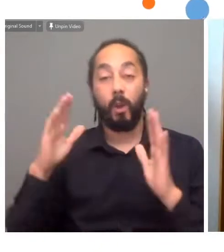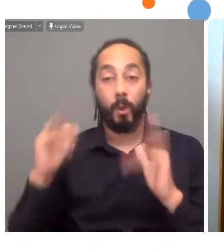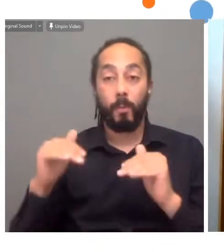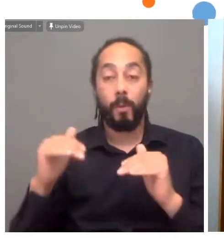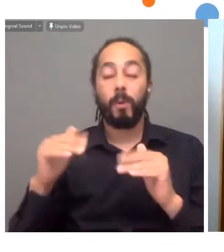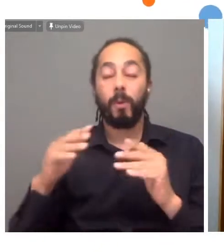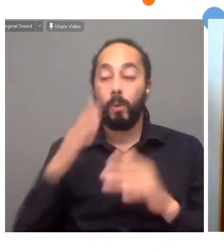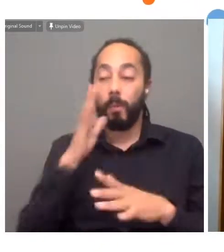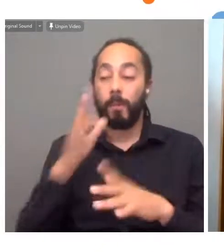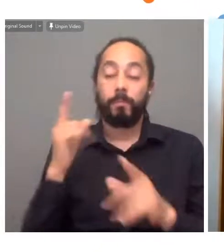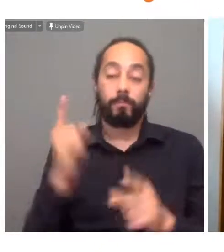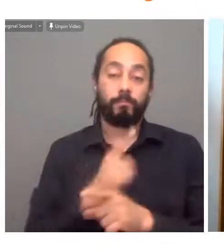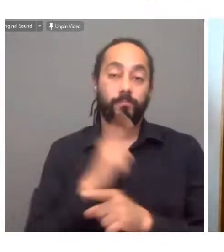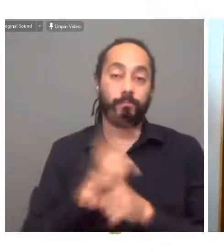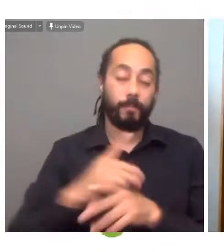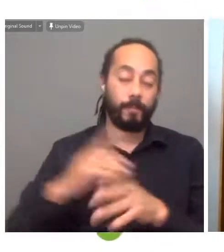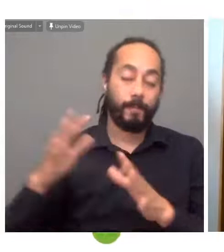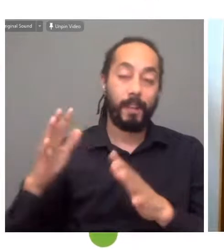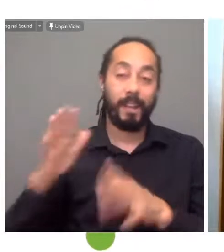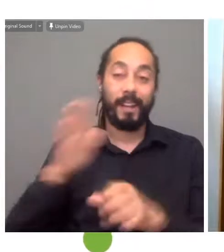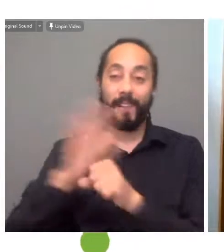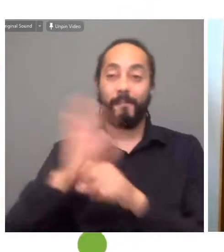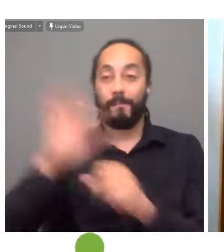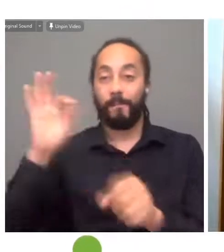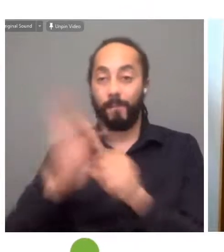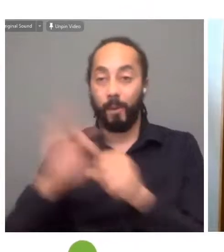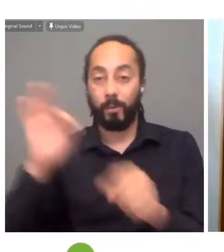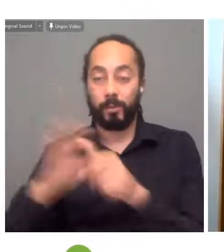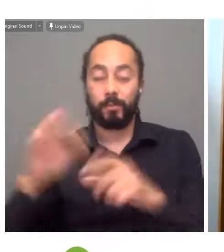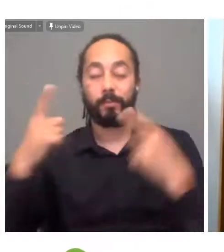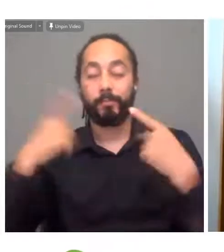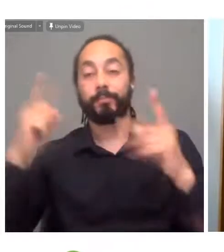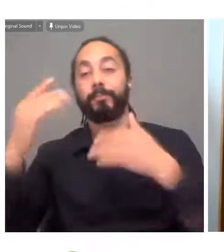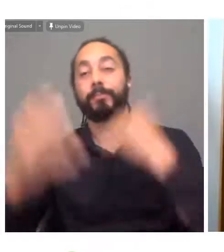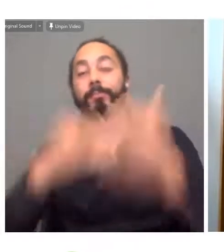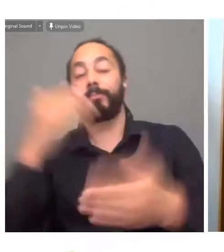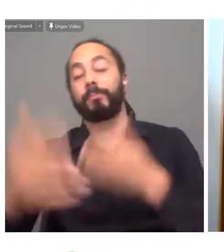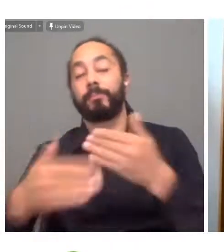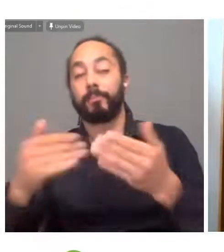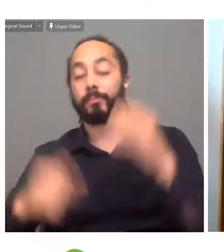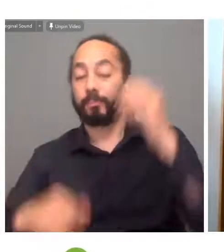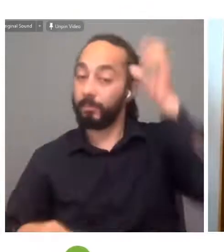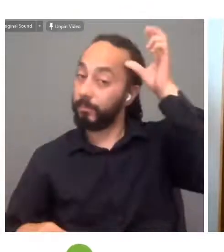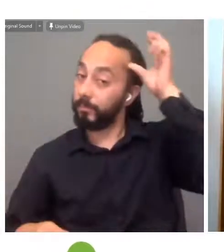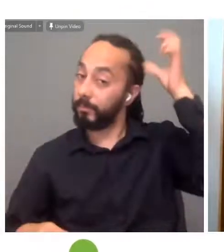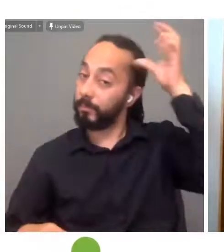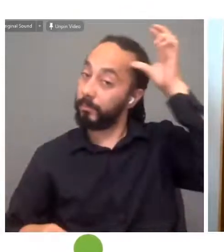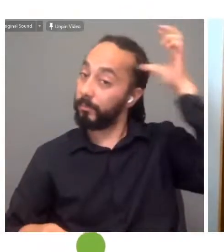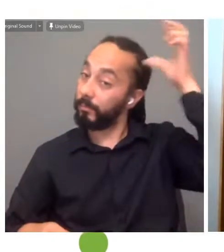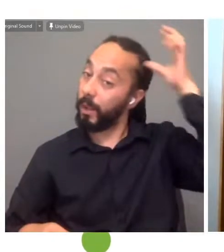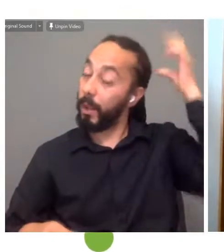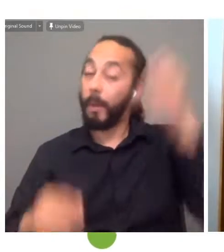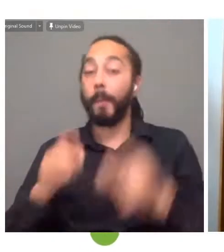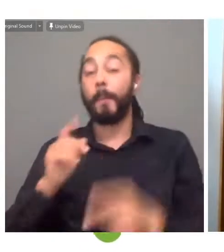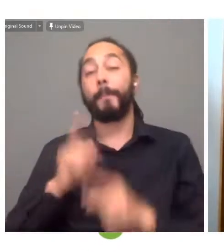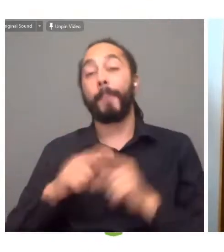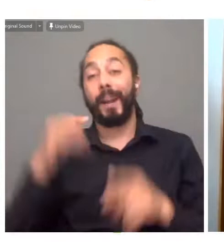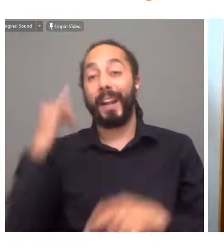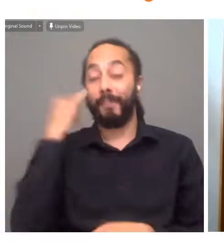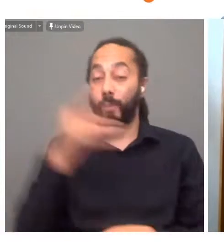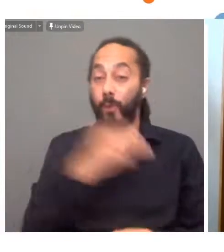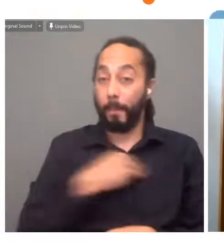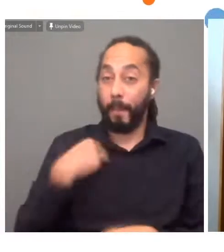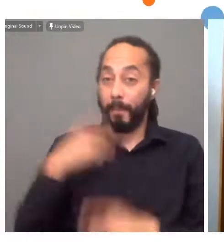through. If you do talk to people from other political parties at the House of Commons, you should, if you like this